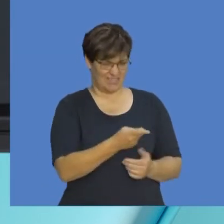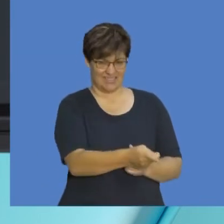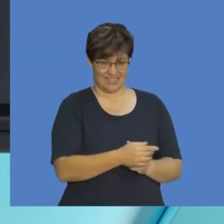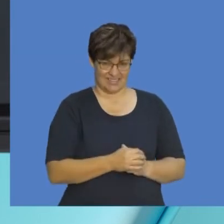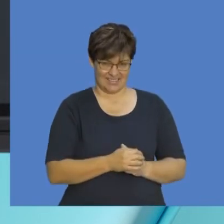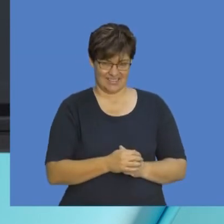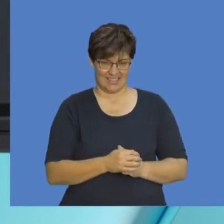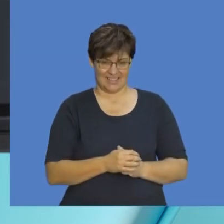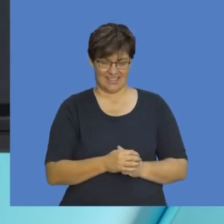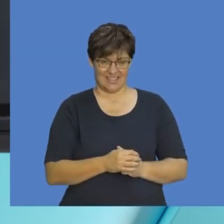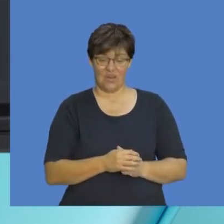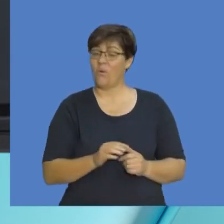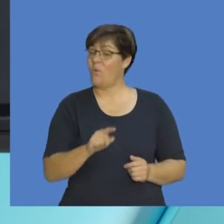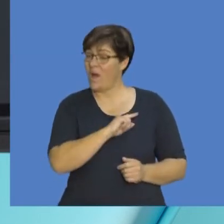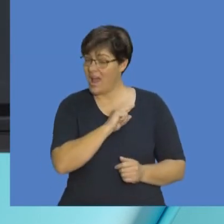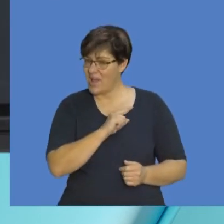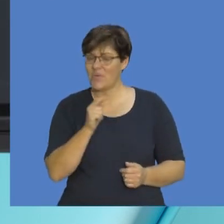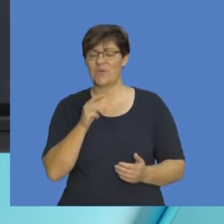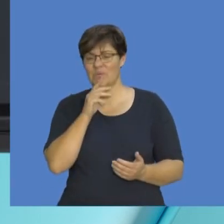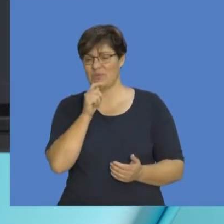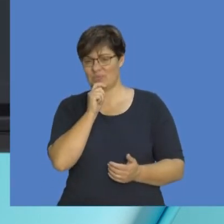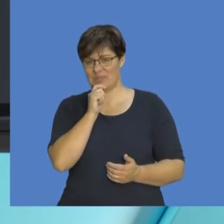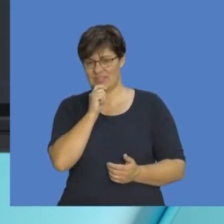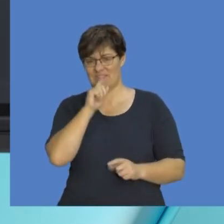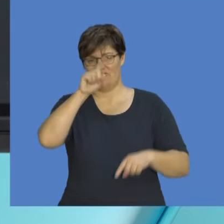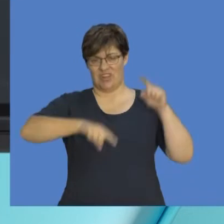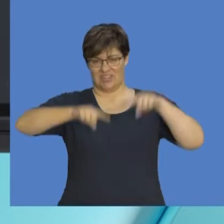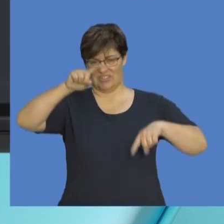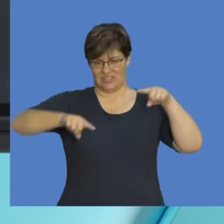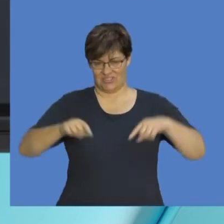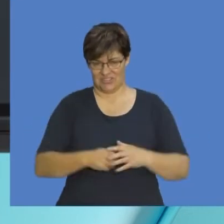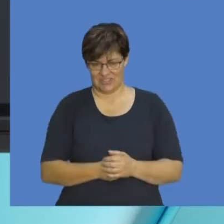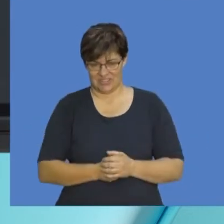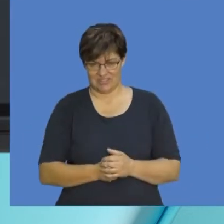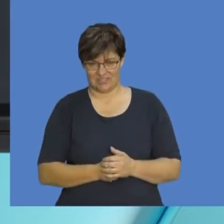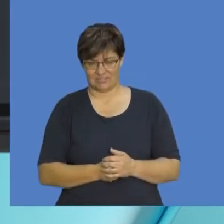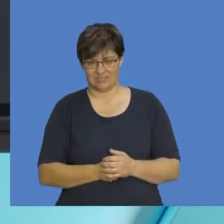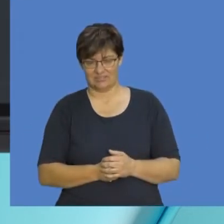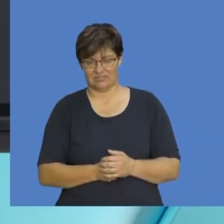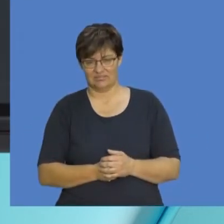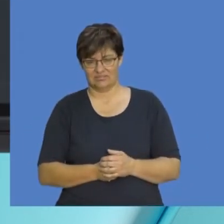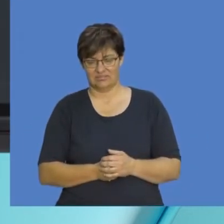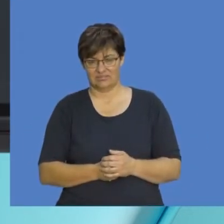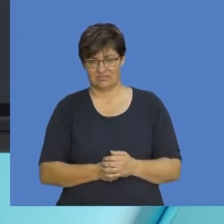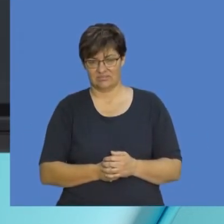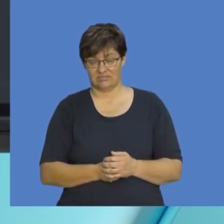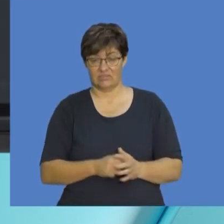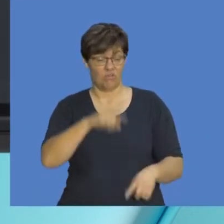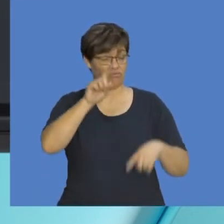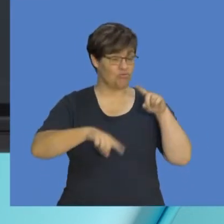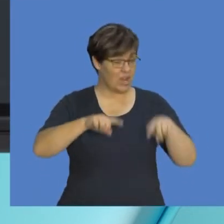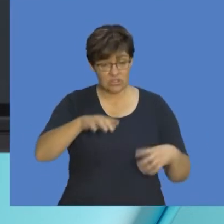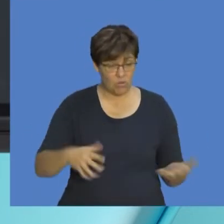Is a reliable salesman. That's what we conclude by using their range. Okay?